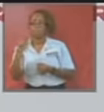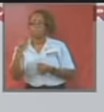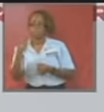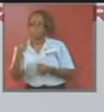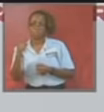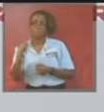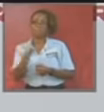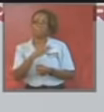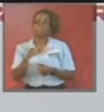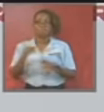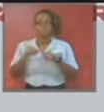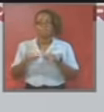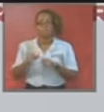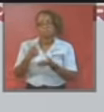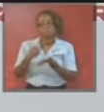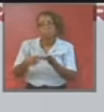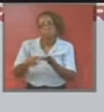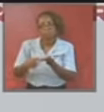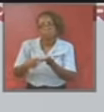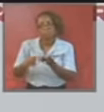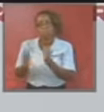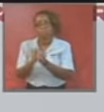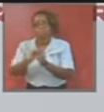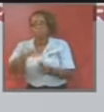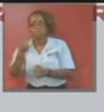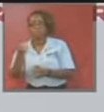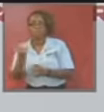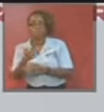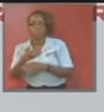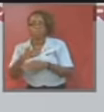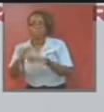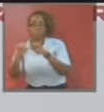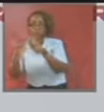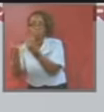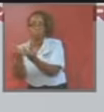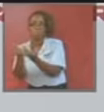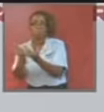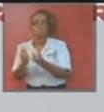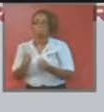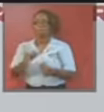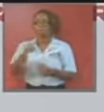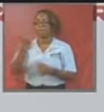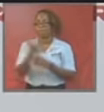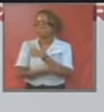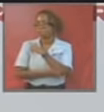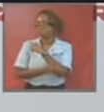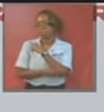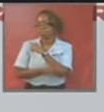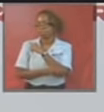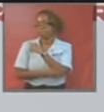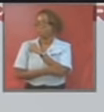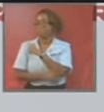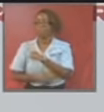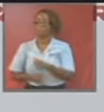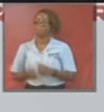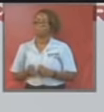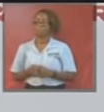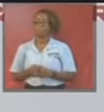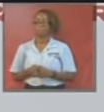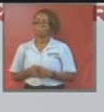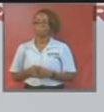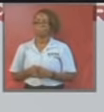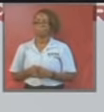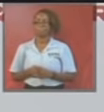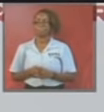of the world to see how quickly we can get it in. We had all spoken about having vaccines in within the first quarter of the year, and